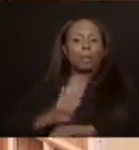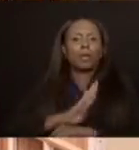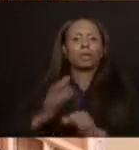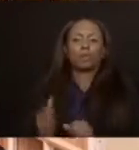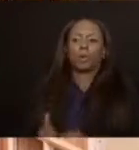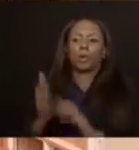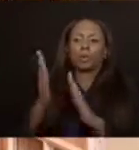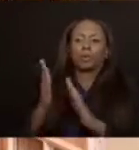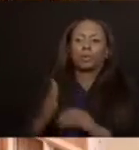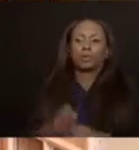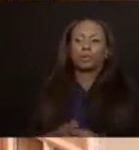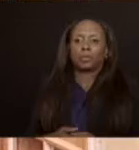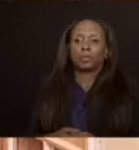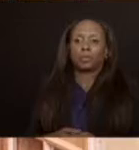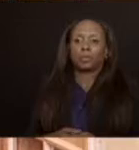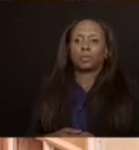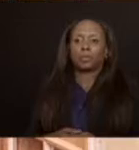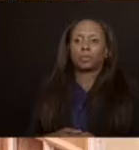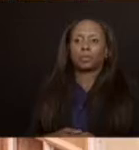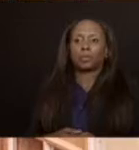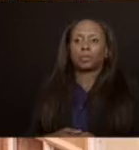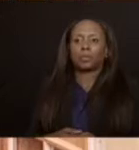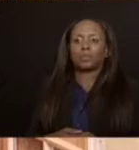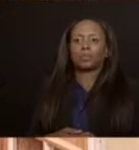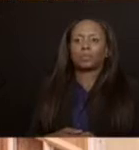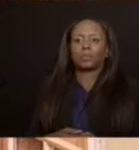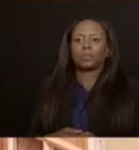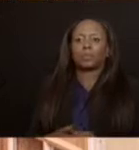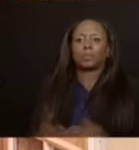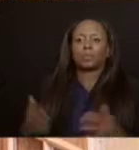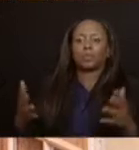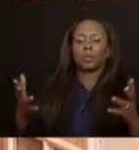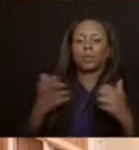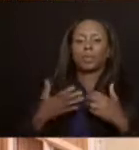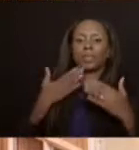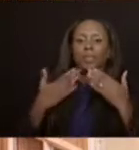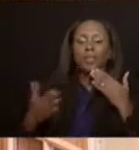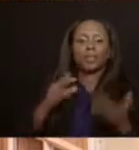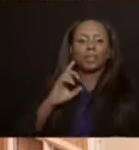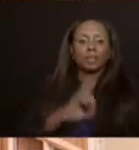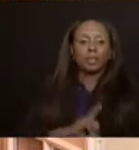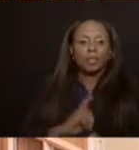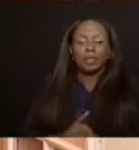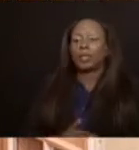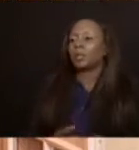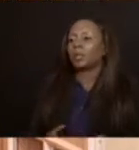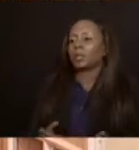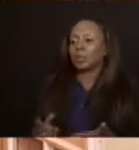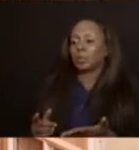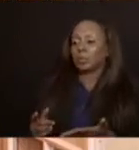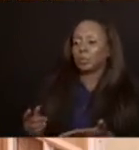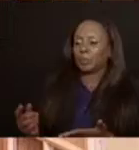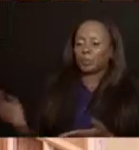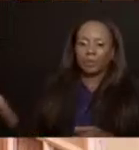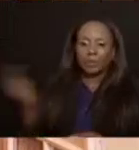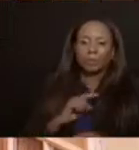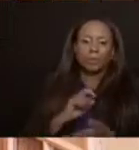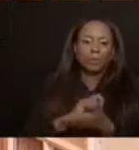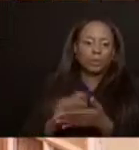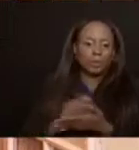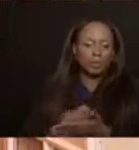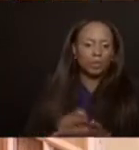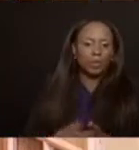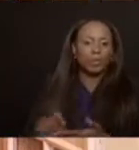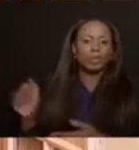De Silva. We can go on and on. I want to thank those doctors who came out yesterday, writing also, senior doctors in this